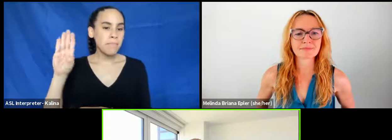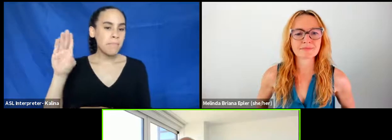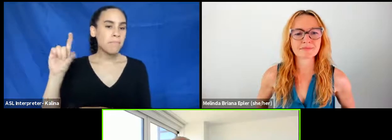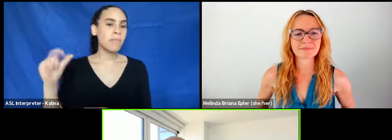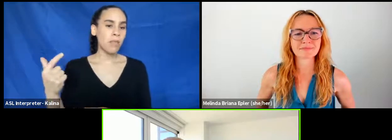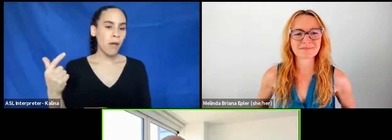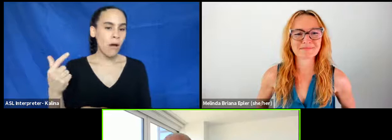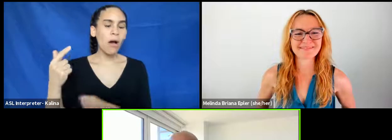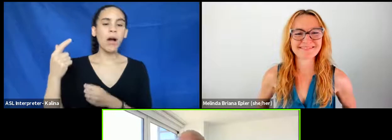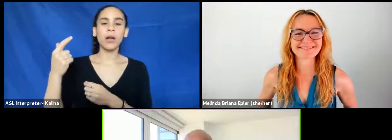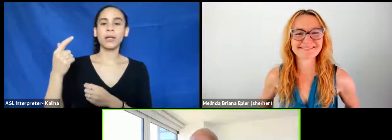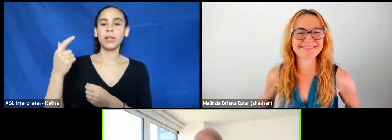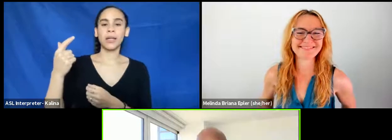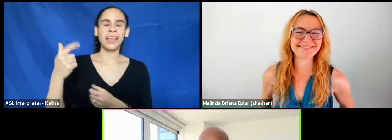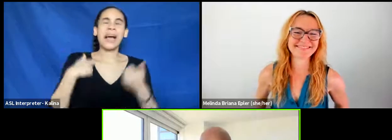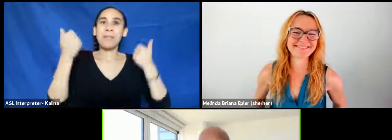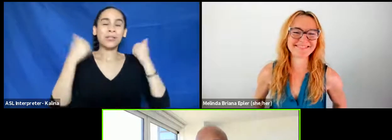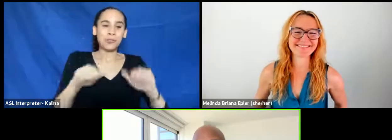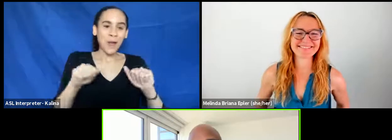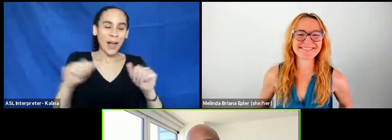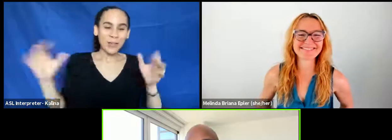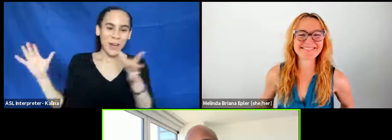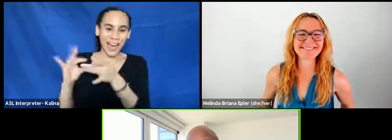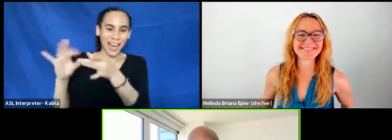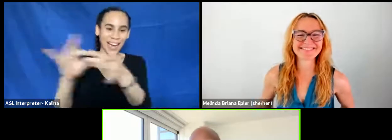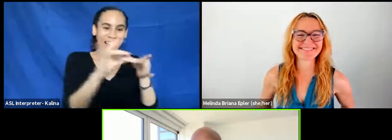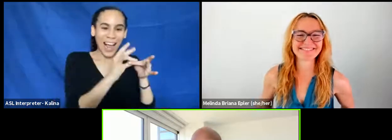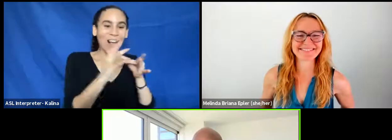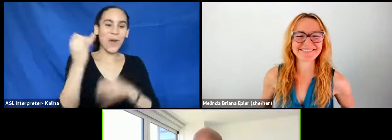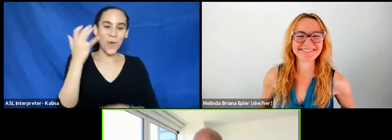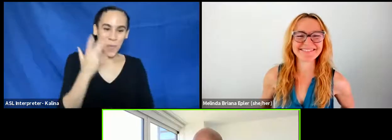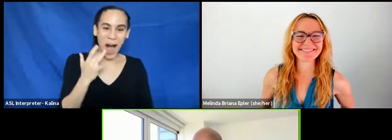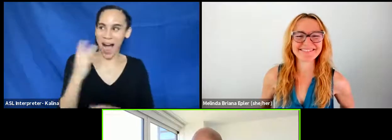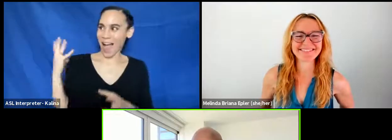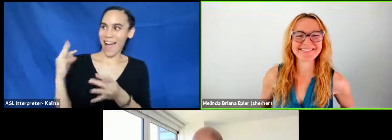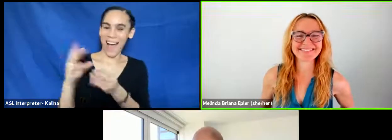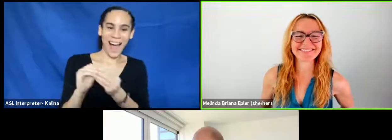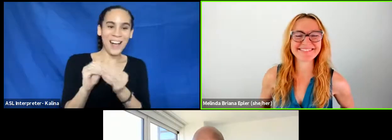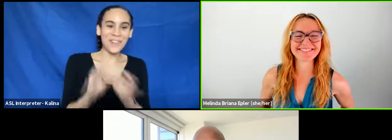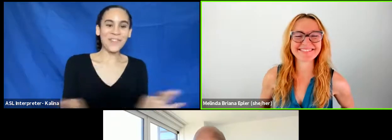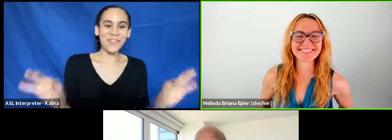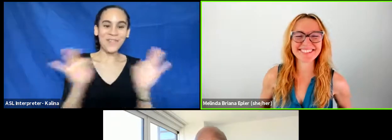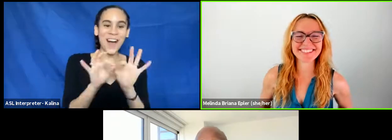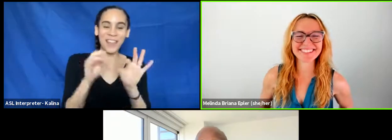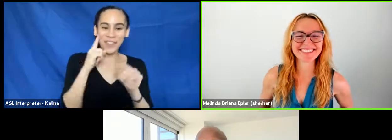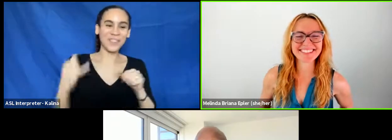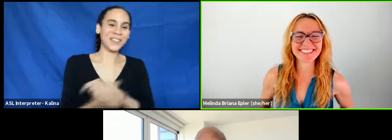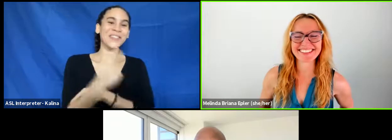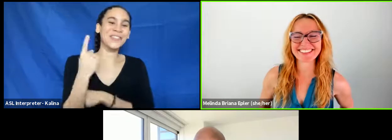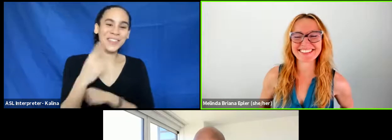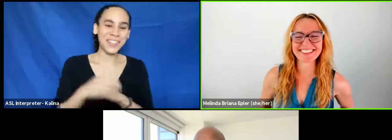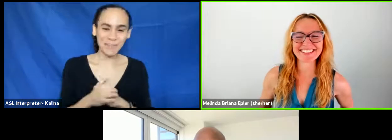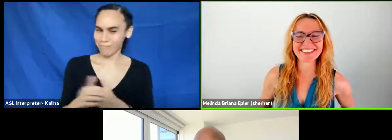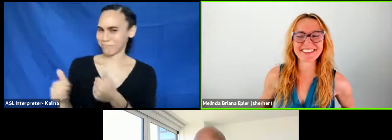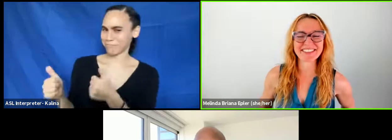I'm gonna try to connect the dots here while this is relevant in a minute. I'm all over the place right now. But okay.